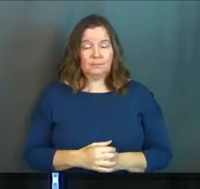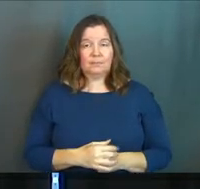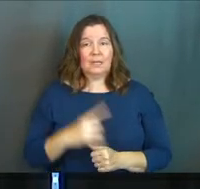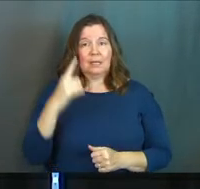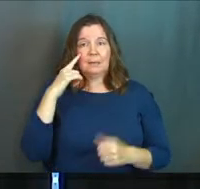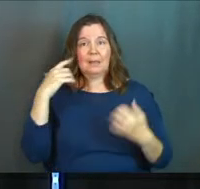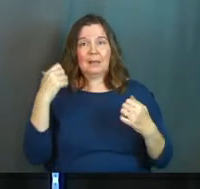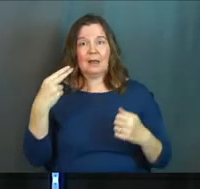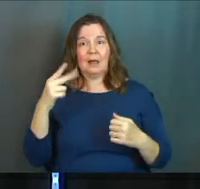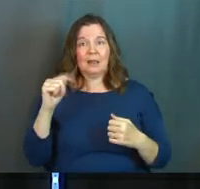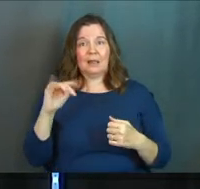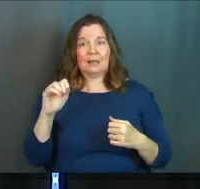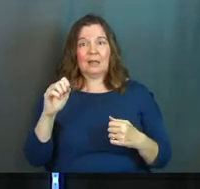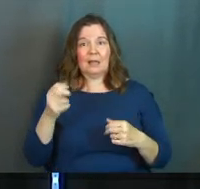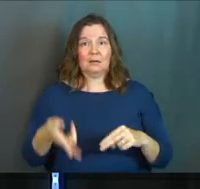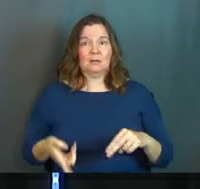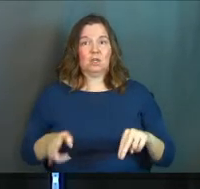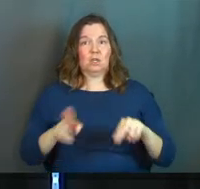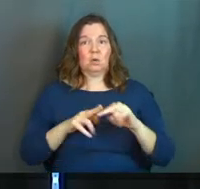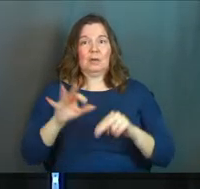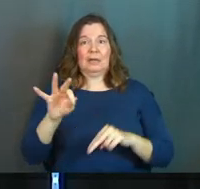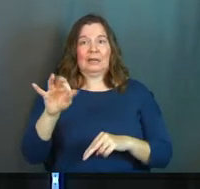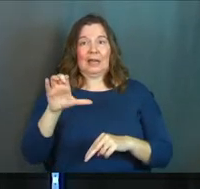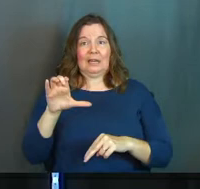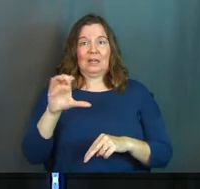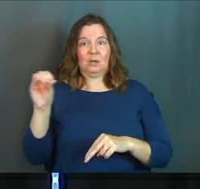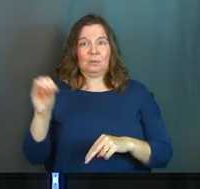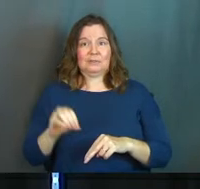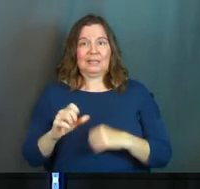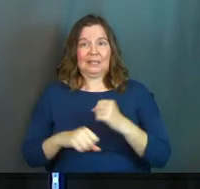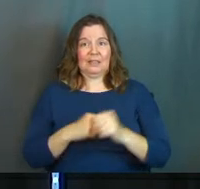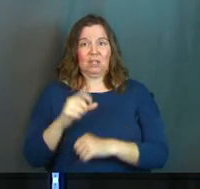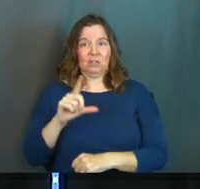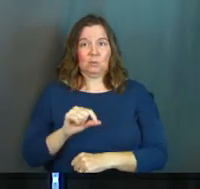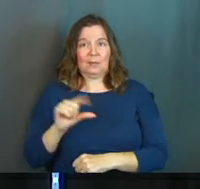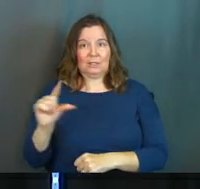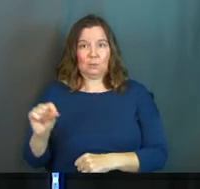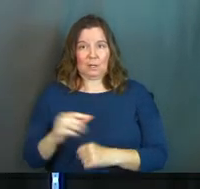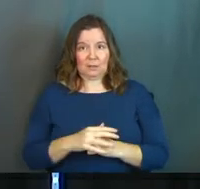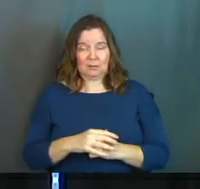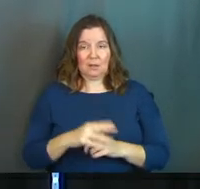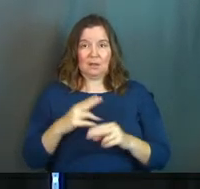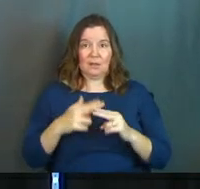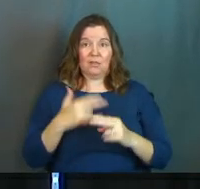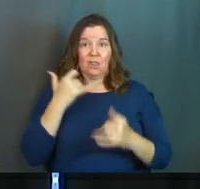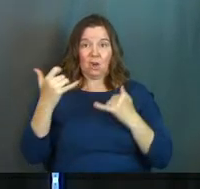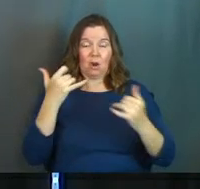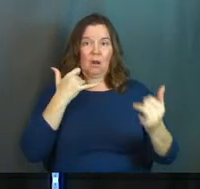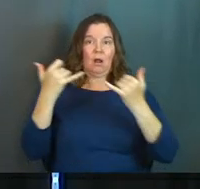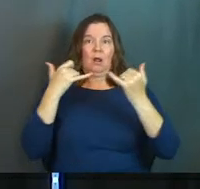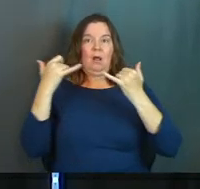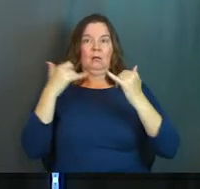The mental health hotline grew 900% in the year 2020, their call volume.